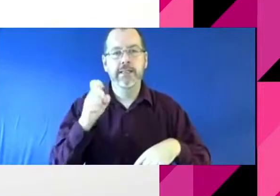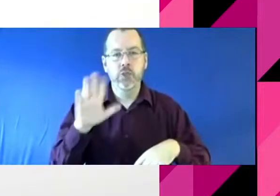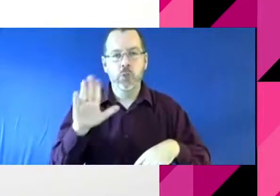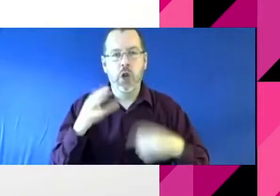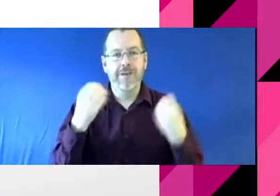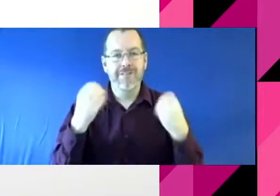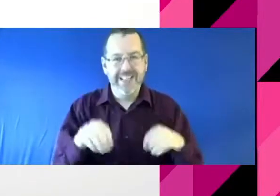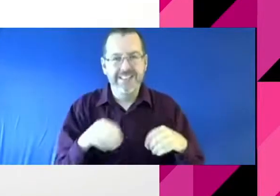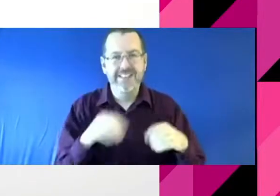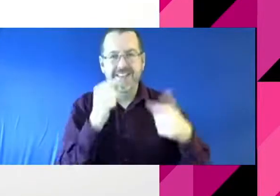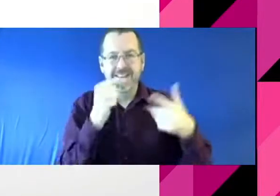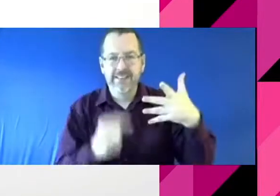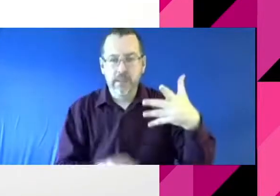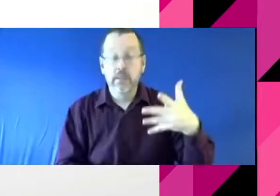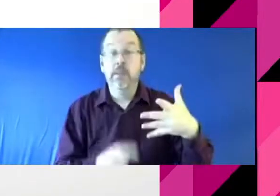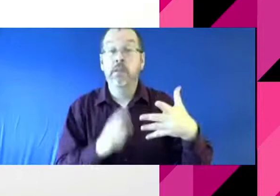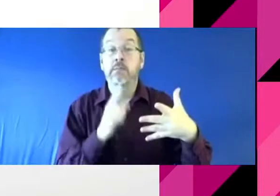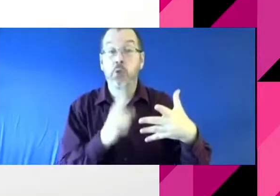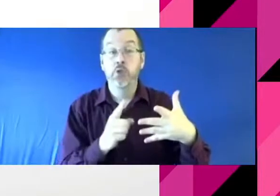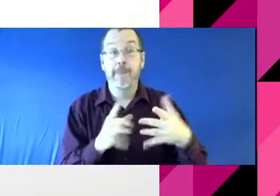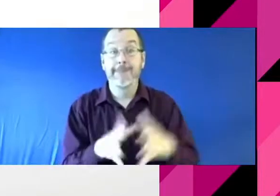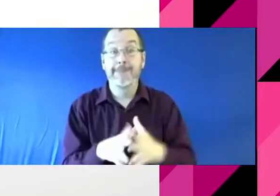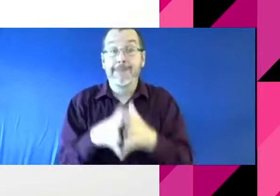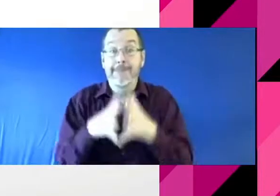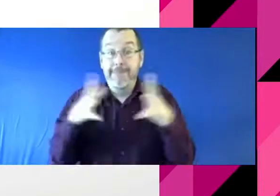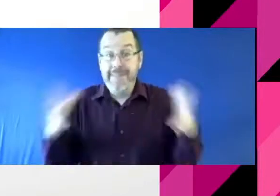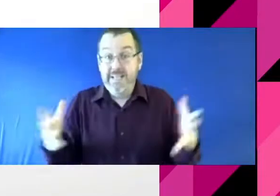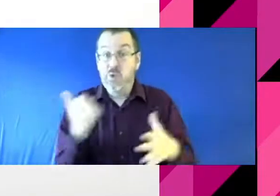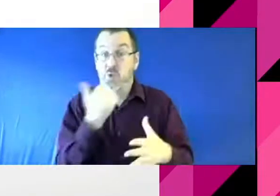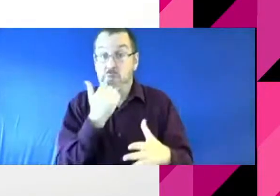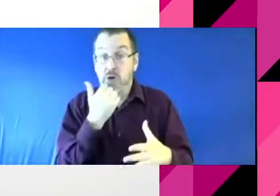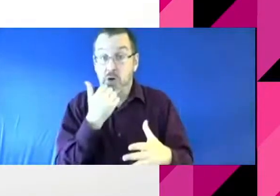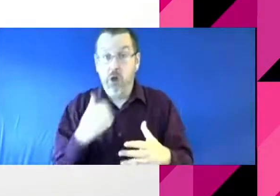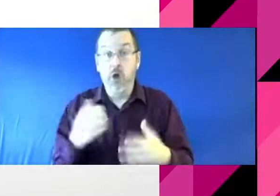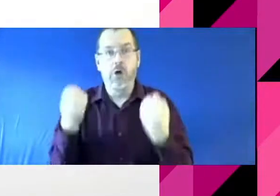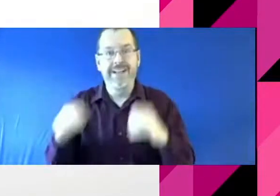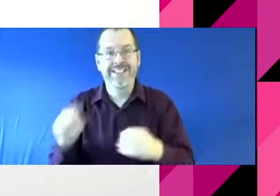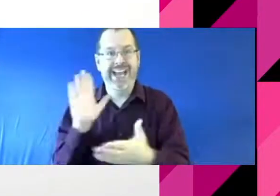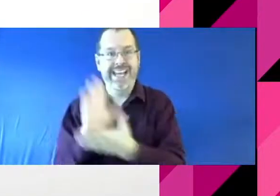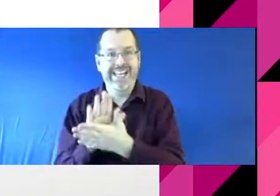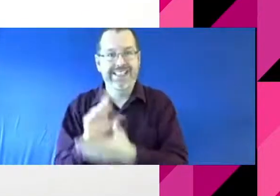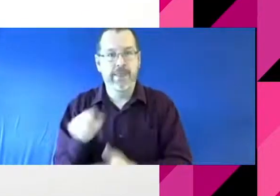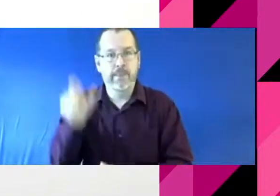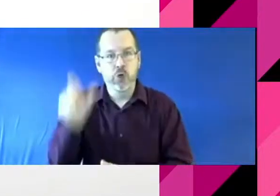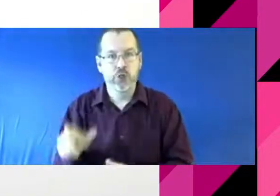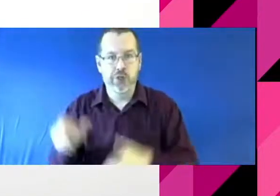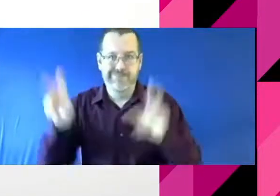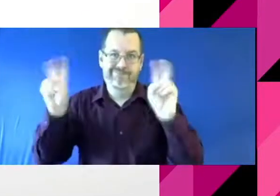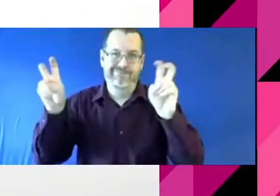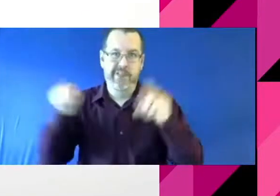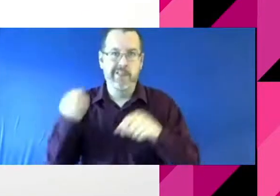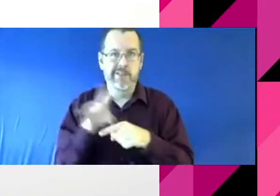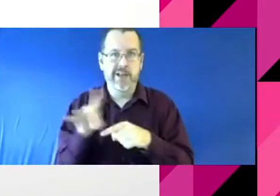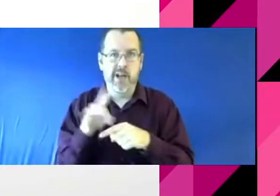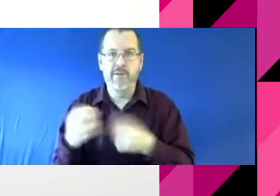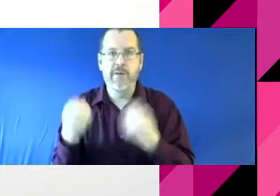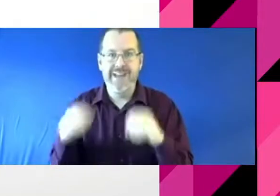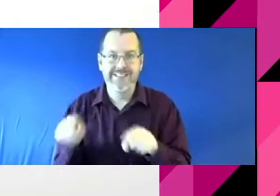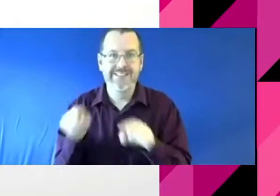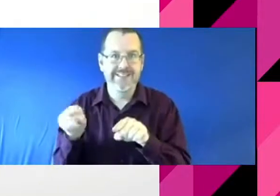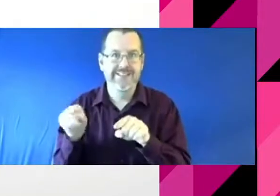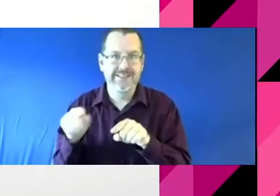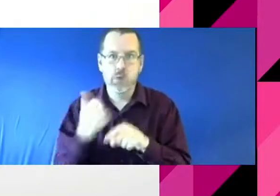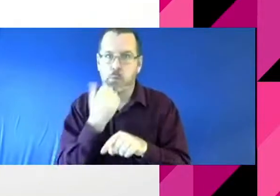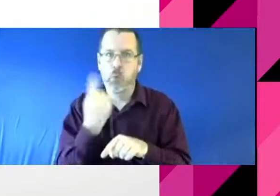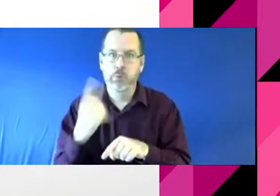be, but the largest grouping by far would be offences against the person. Right. Thank you very